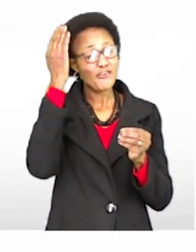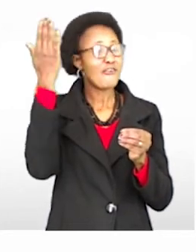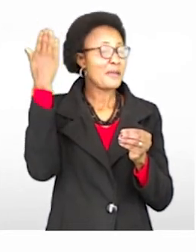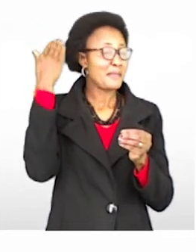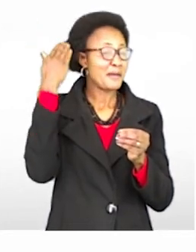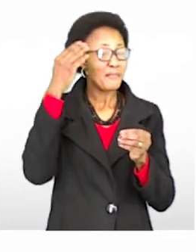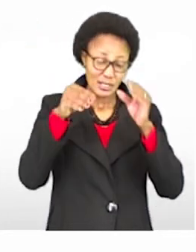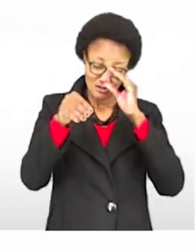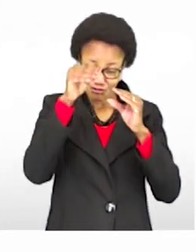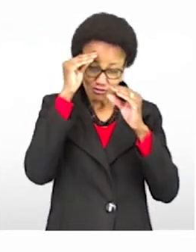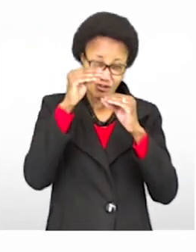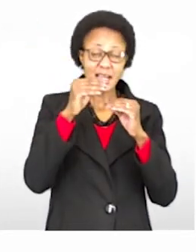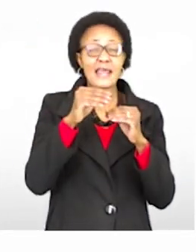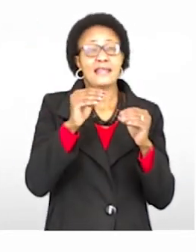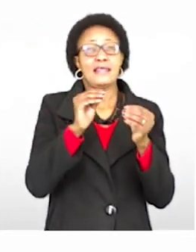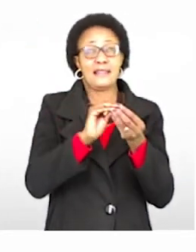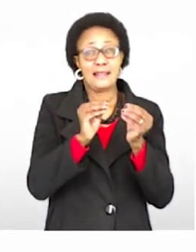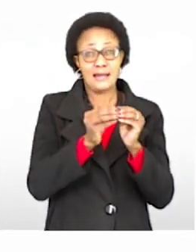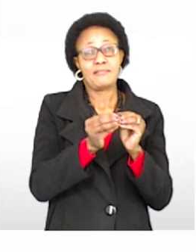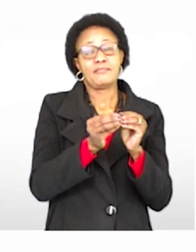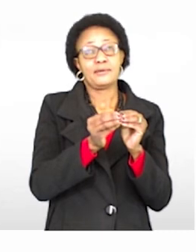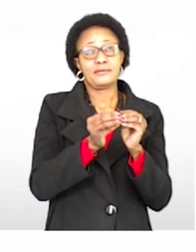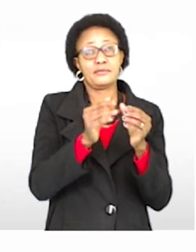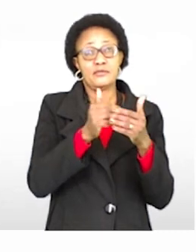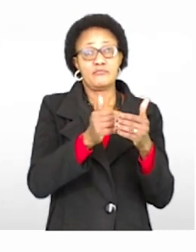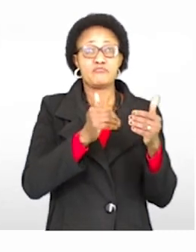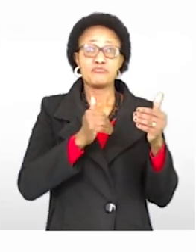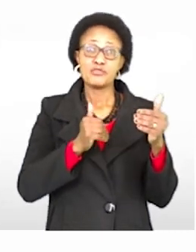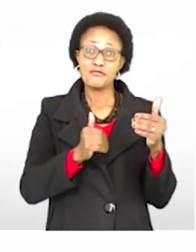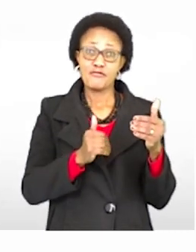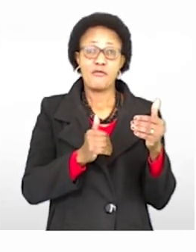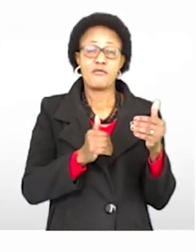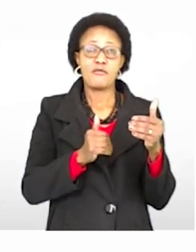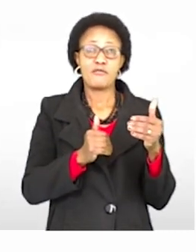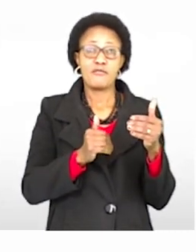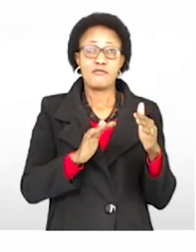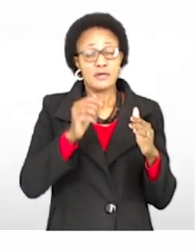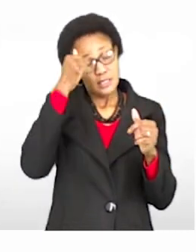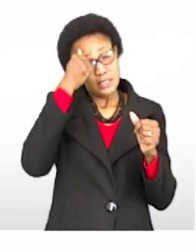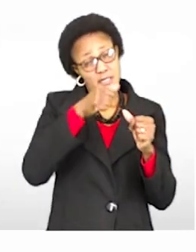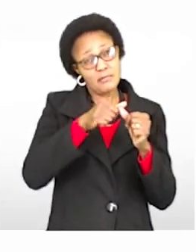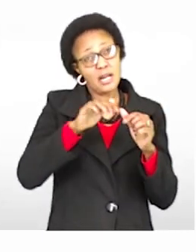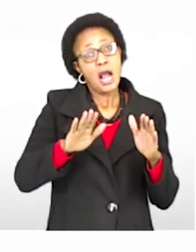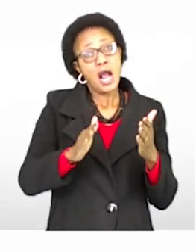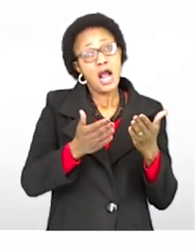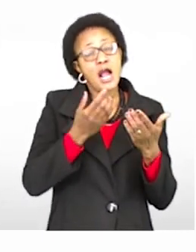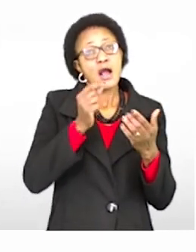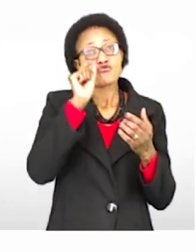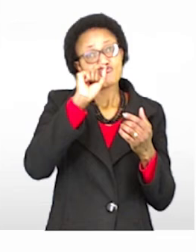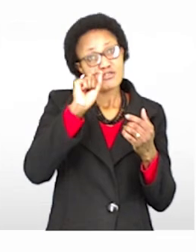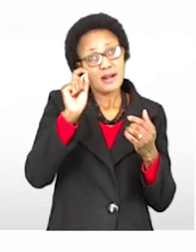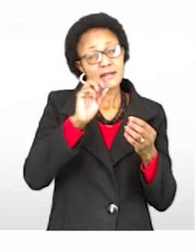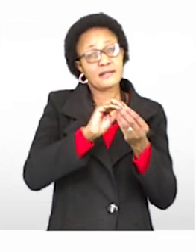teachers, but before we do the numbers, let's remind each other on how to draw the numbers.